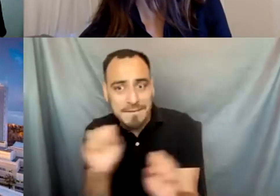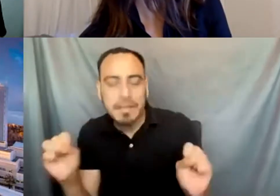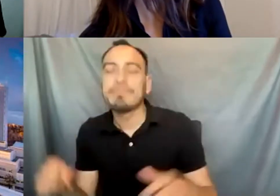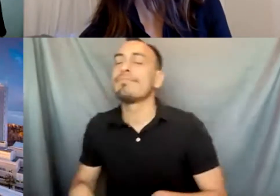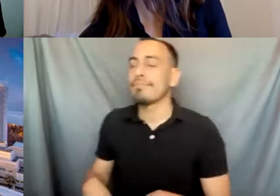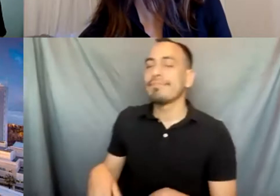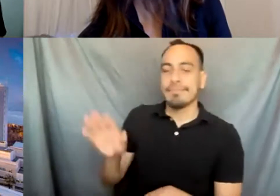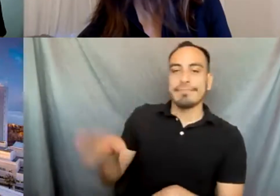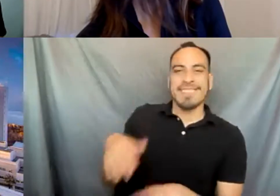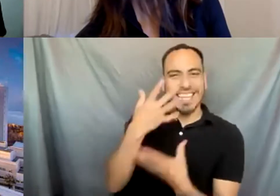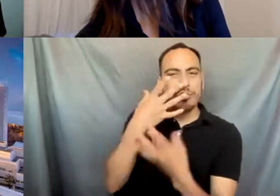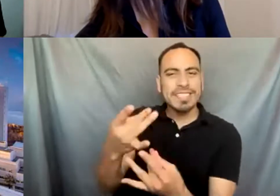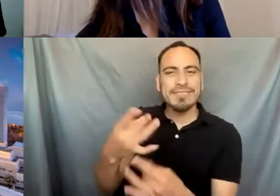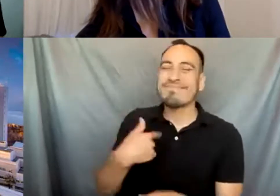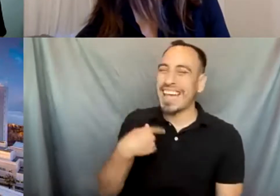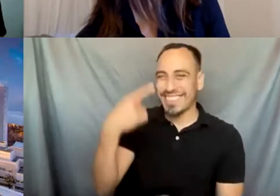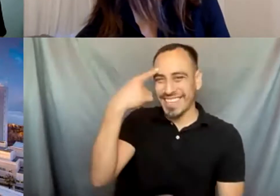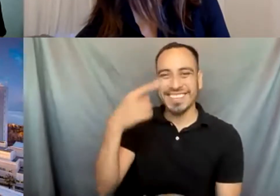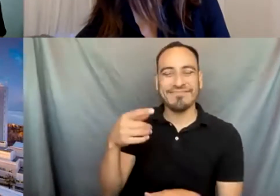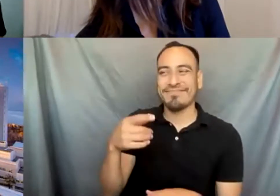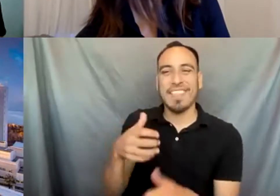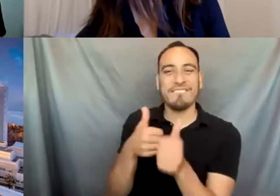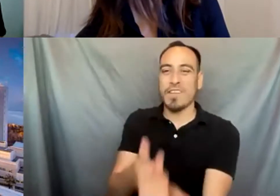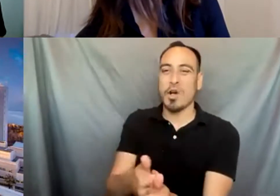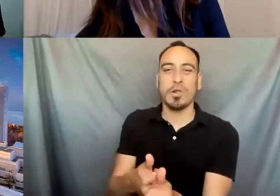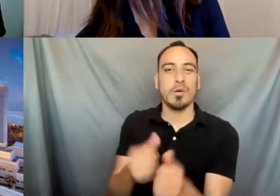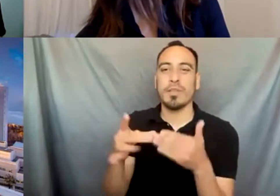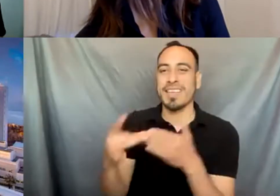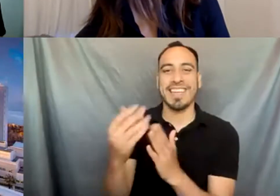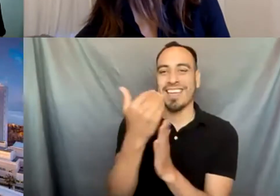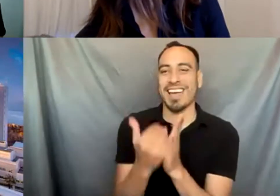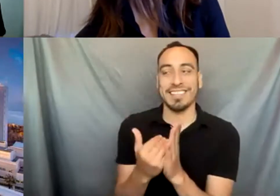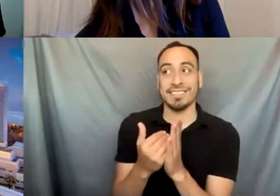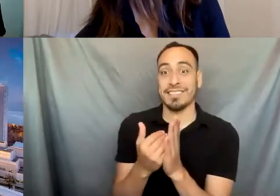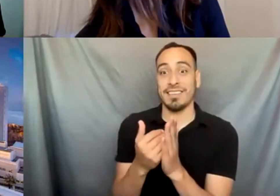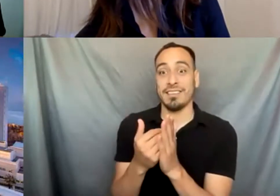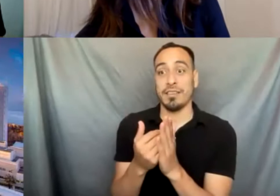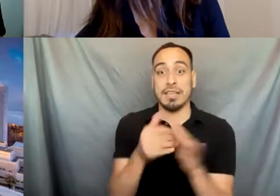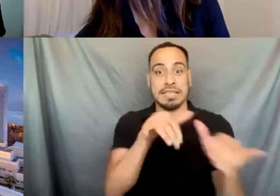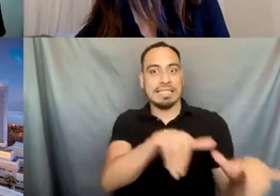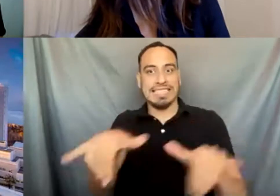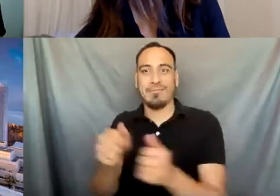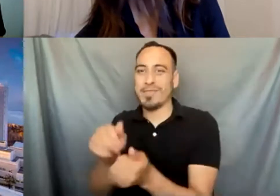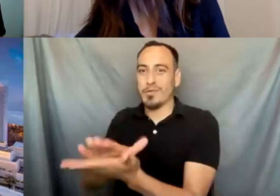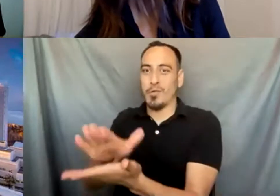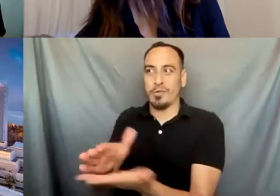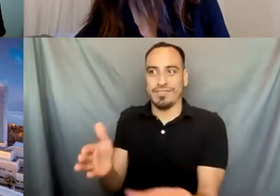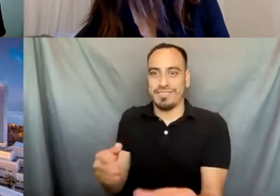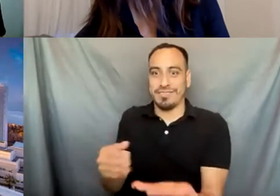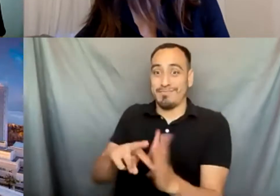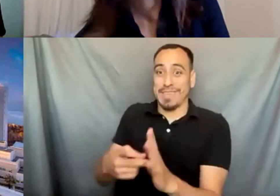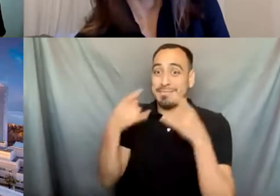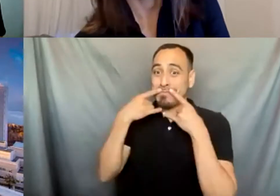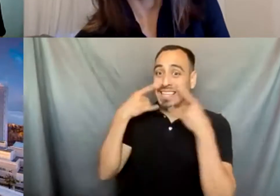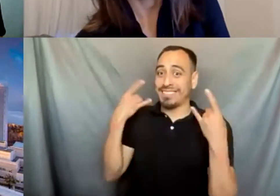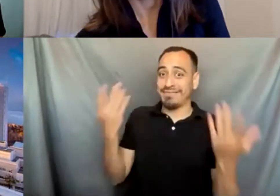that it would be the same guidance as with schools. And I will be interested to see how everyone